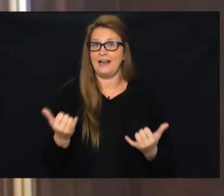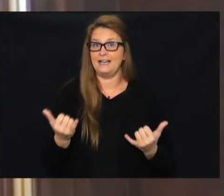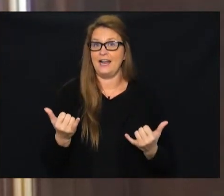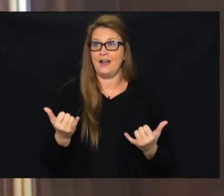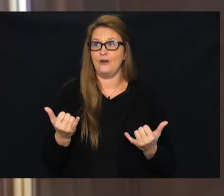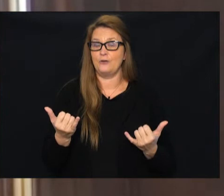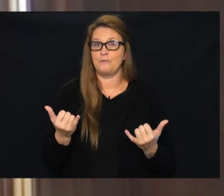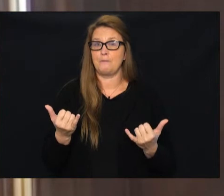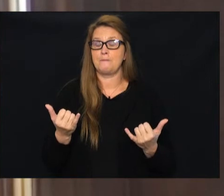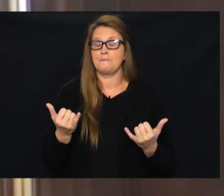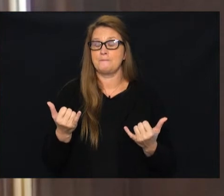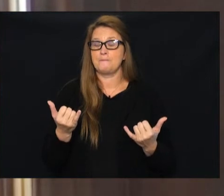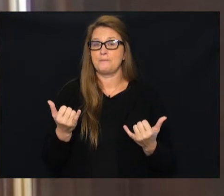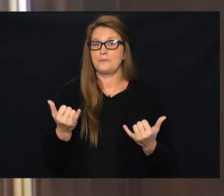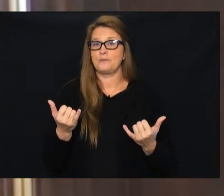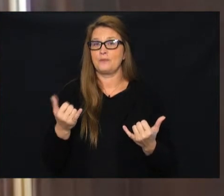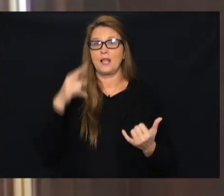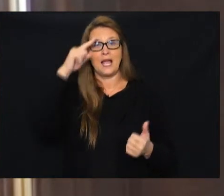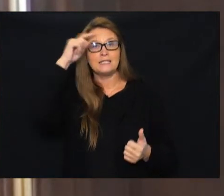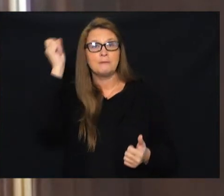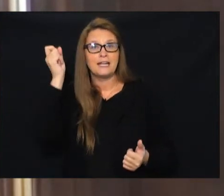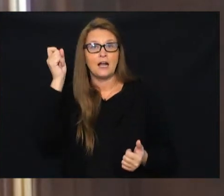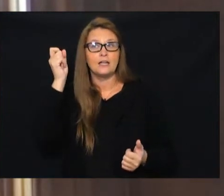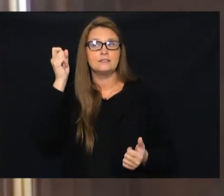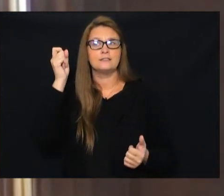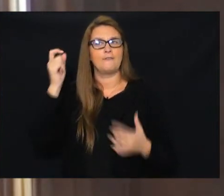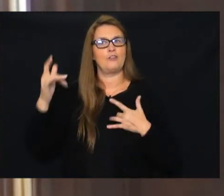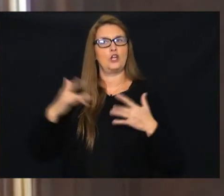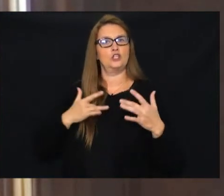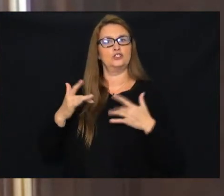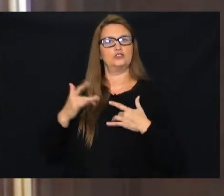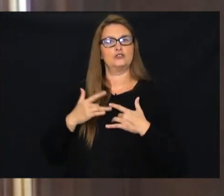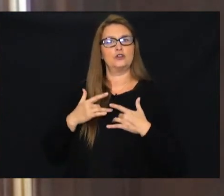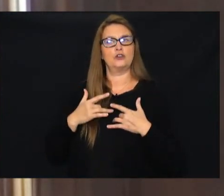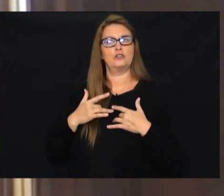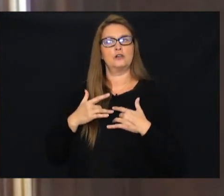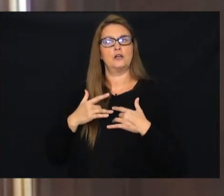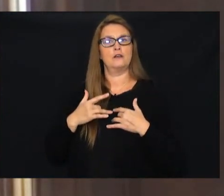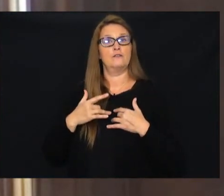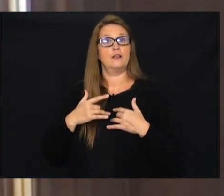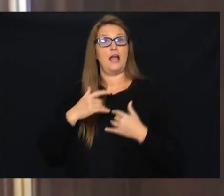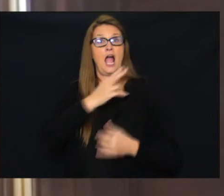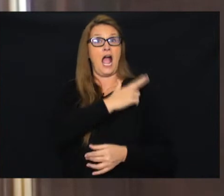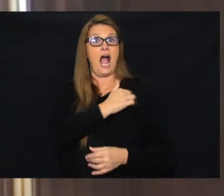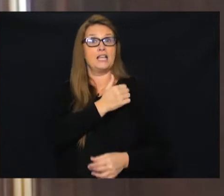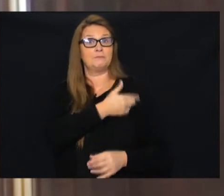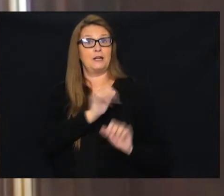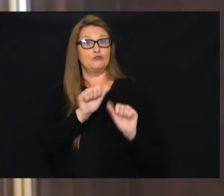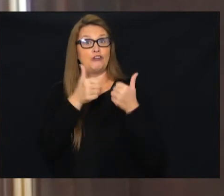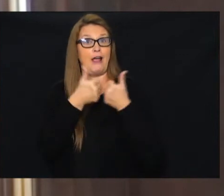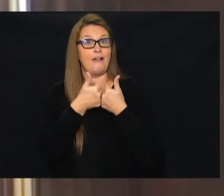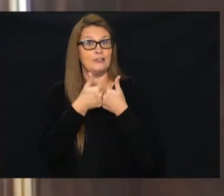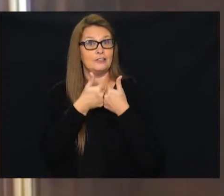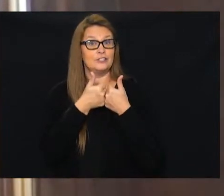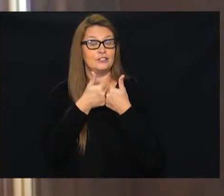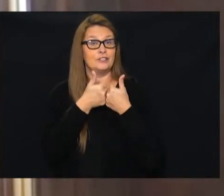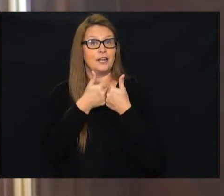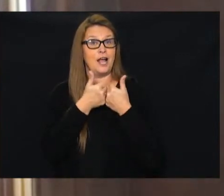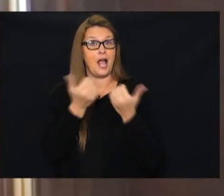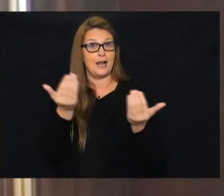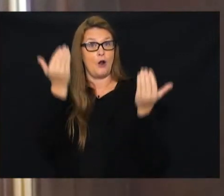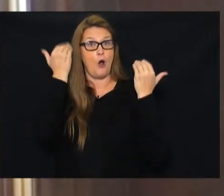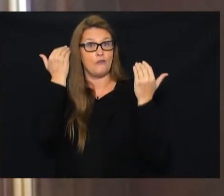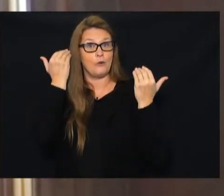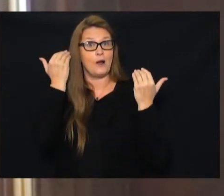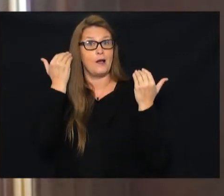time was because of our concern of the hospitals being challenged with a surge at a time that staffing